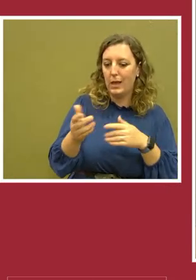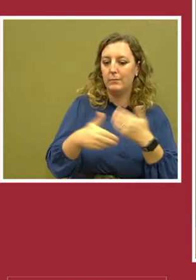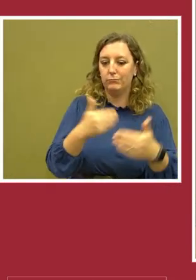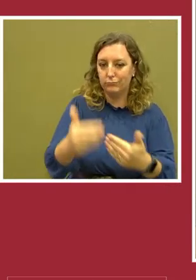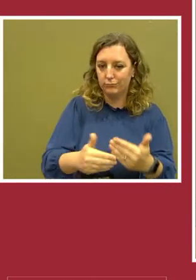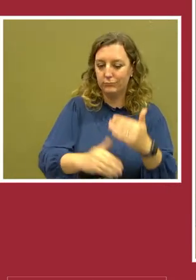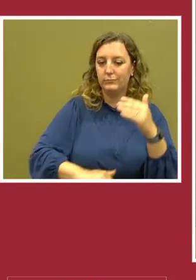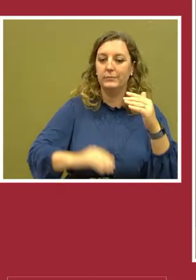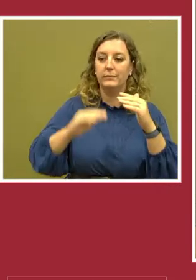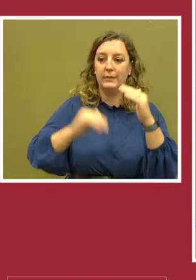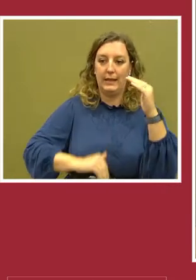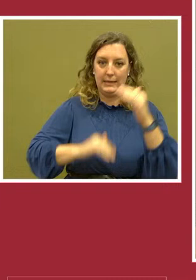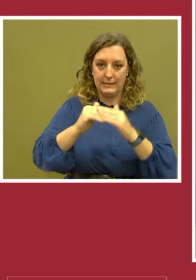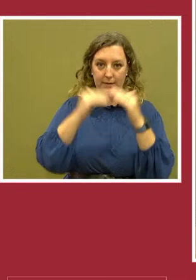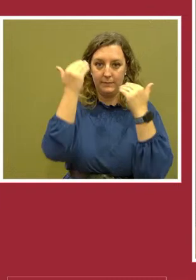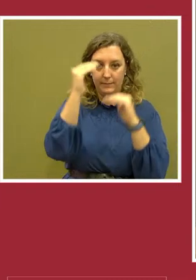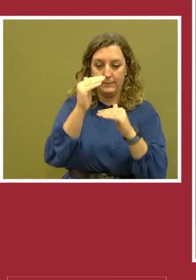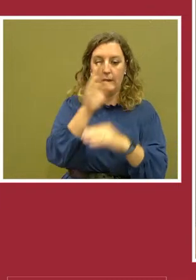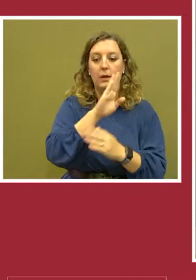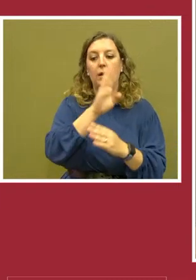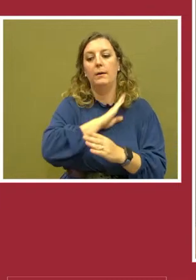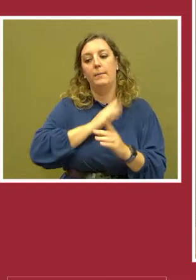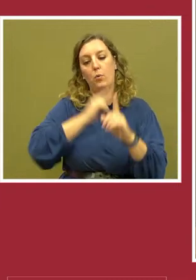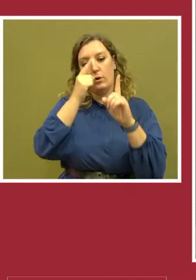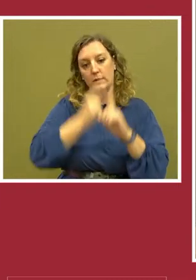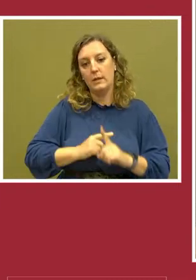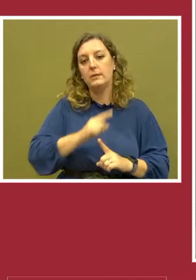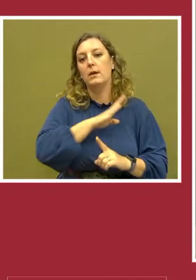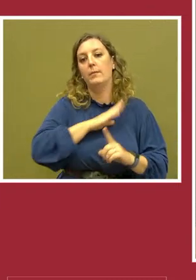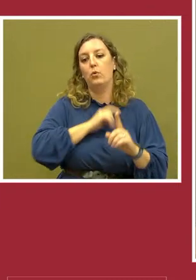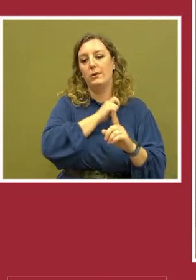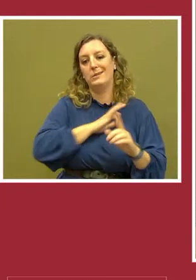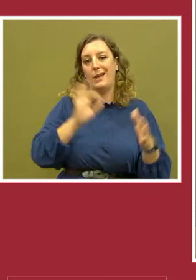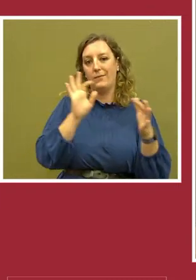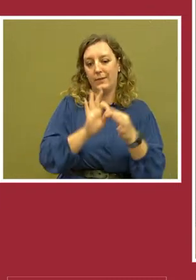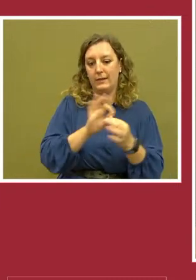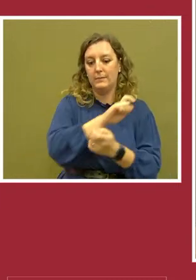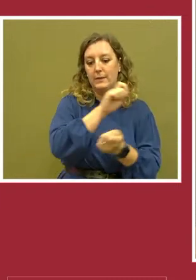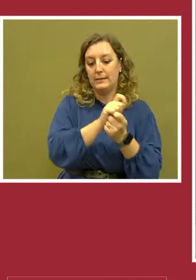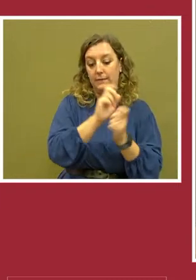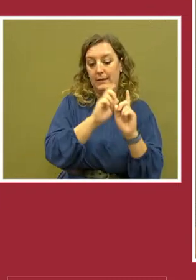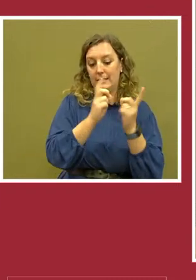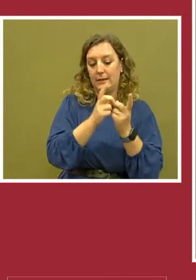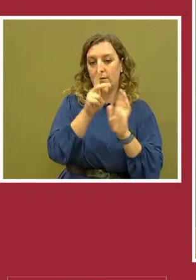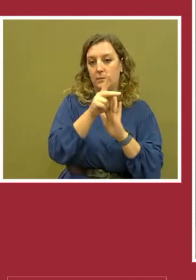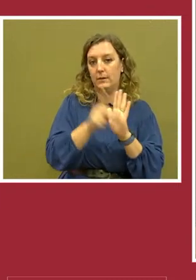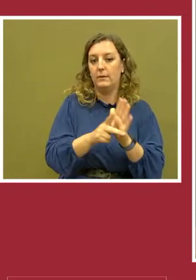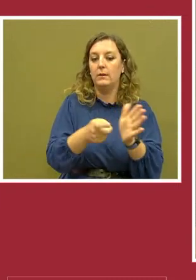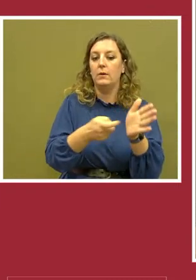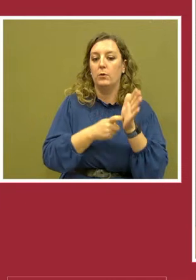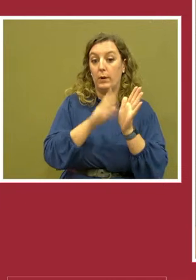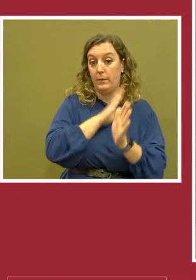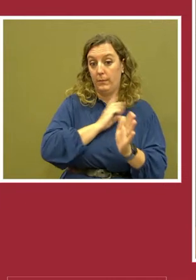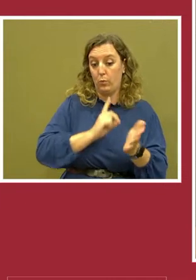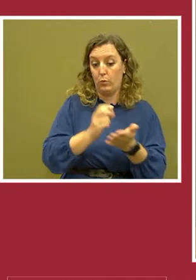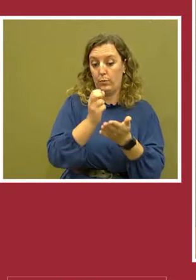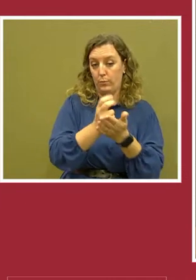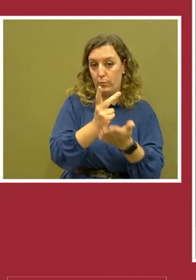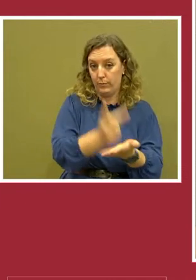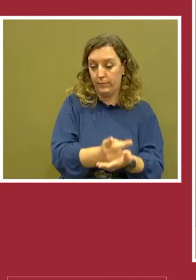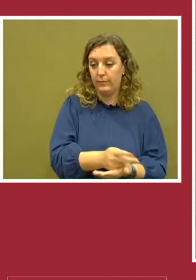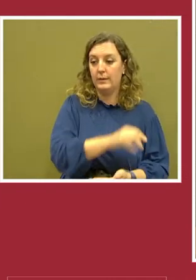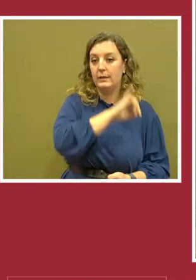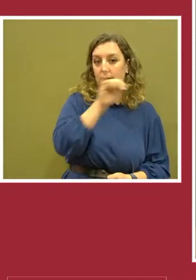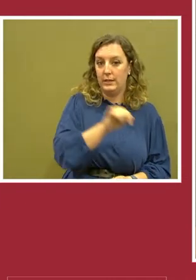processes, executive limitations, board ends, board staff linkages, and specific district policies require board approval.